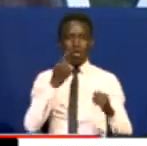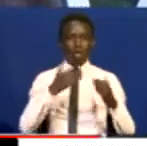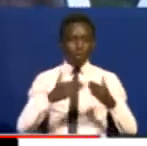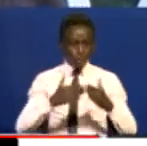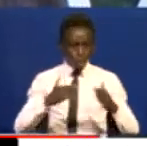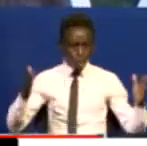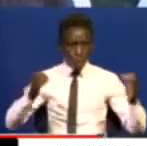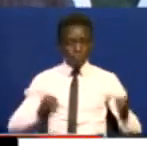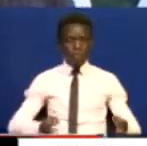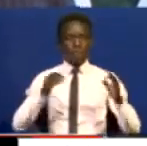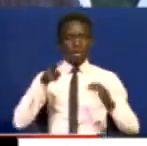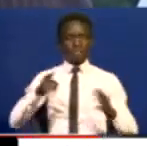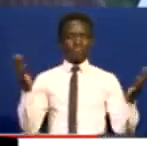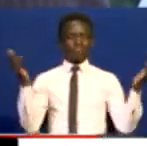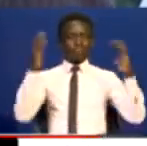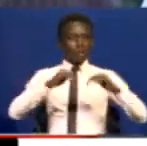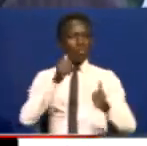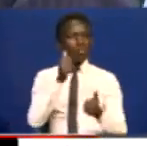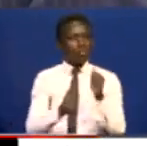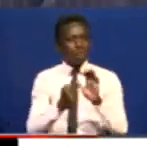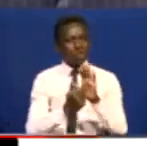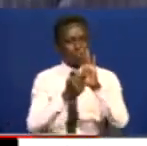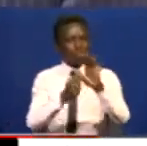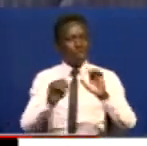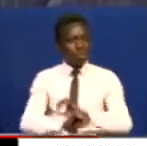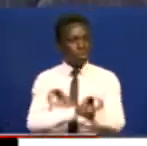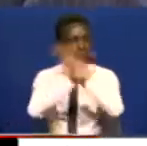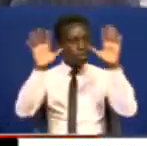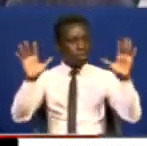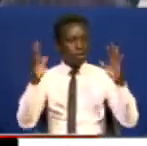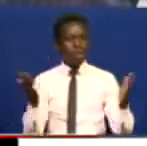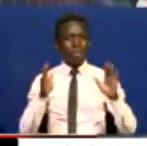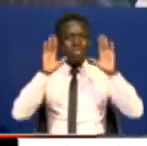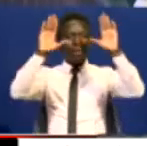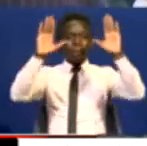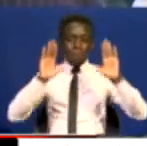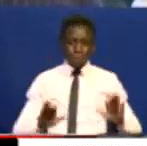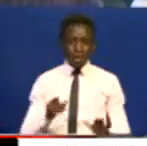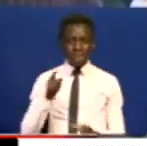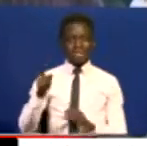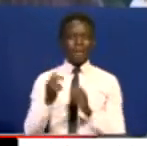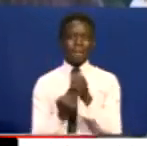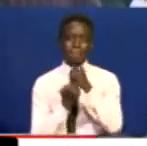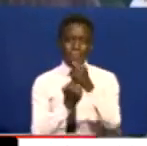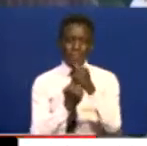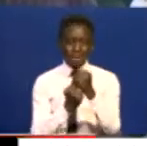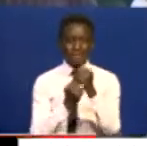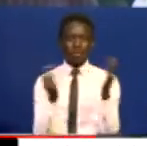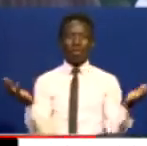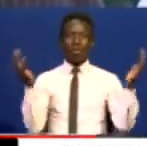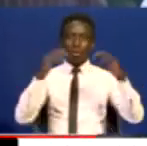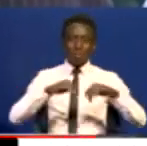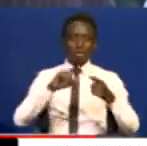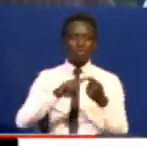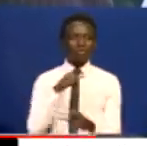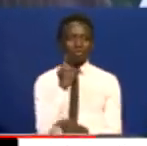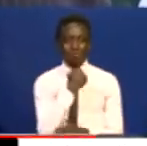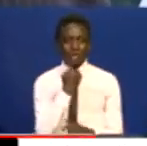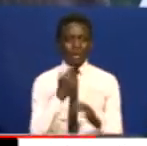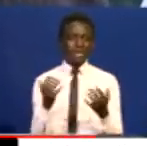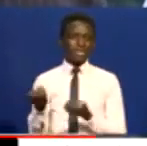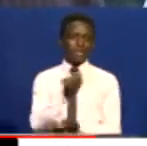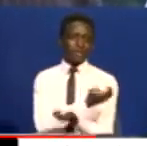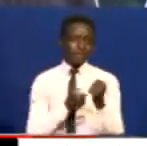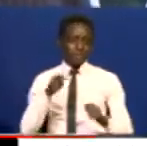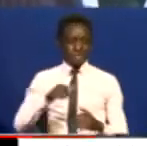this convention, which shows clearly the importance of this partnership convention to the economy of this